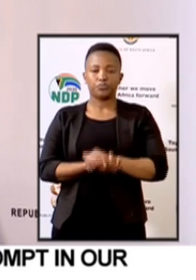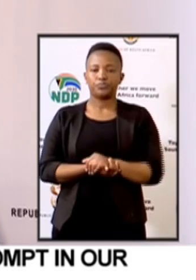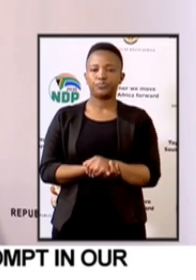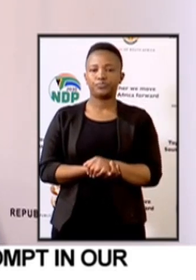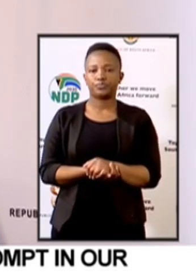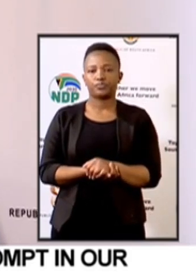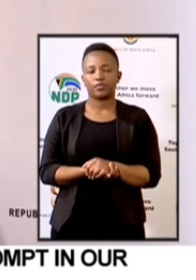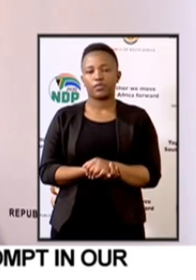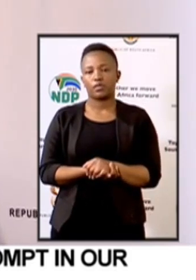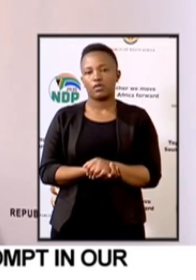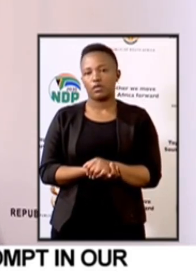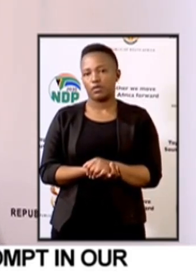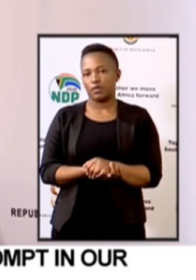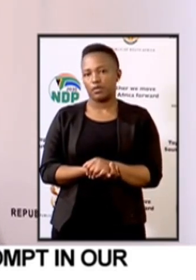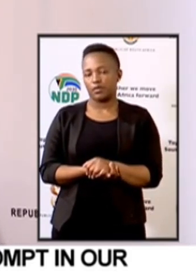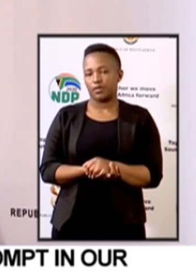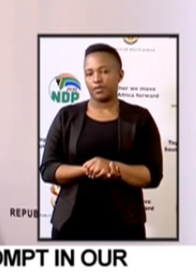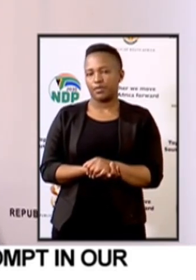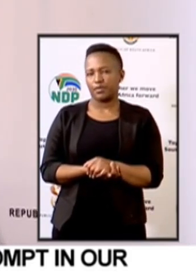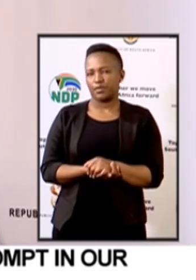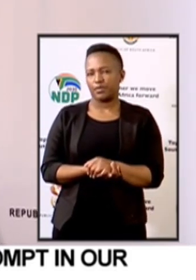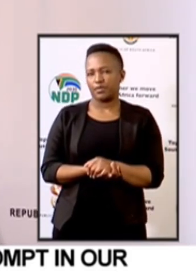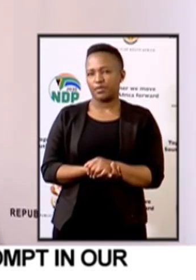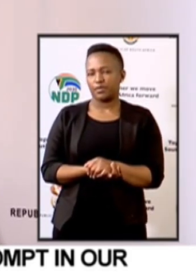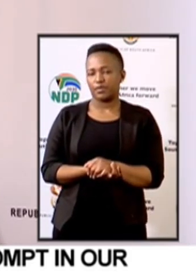We are in